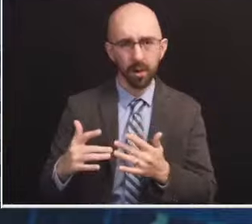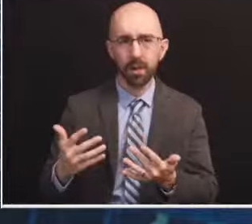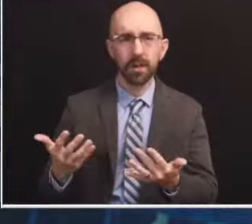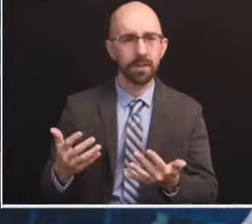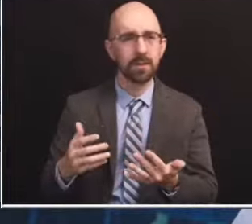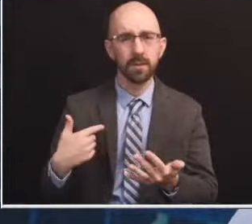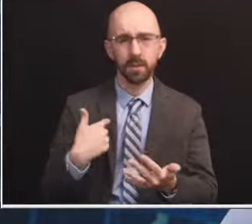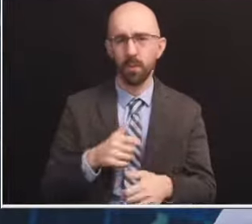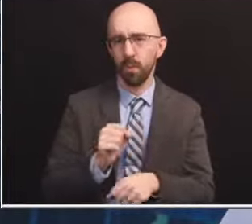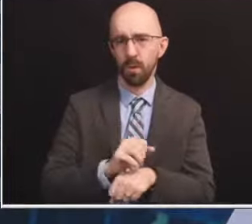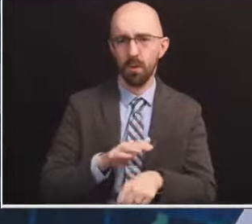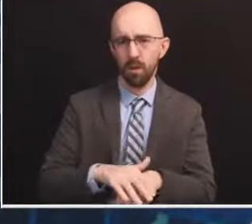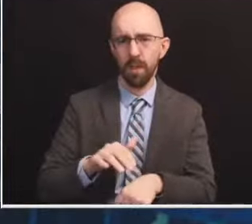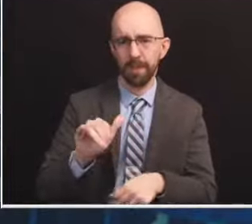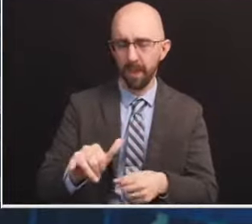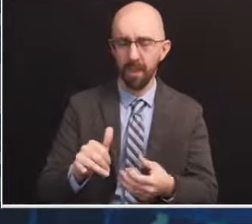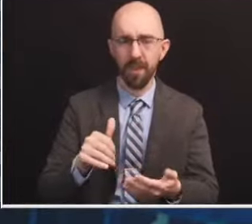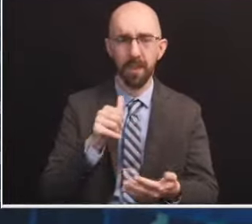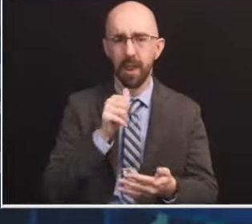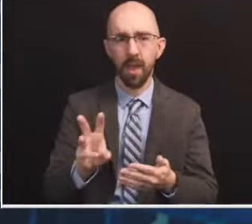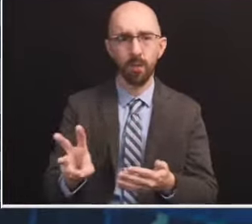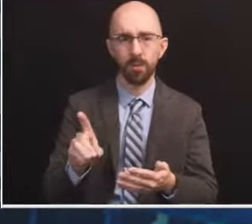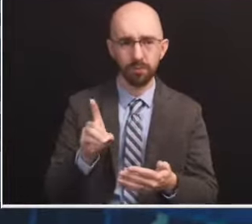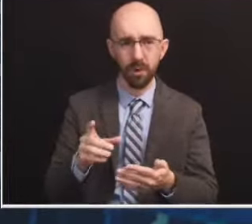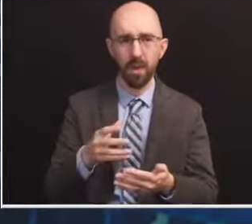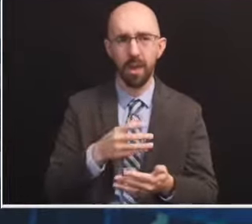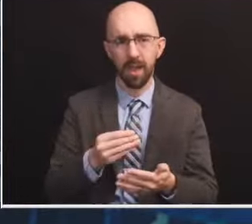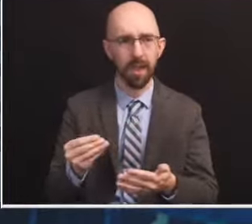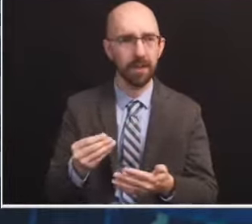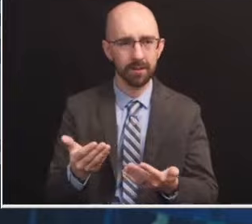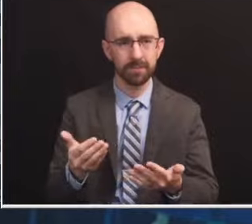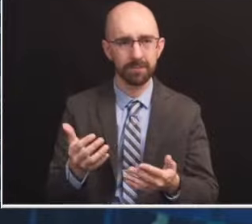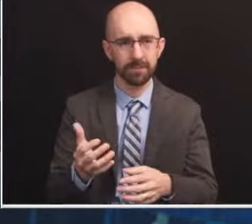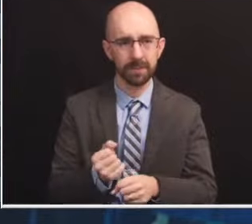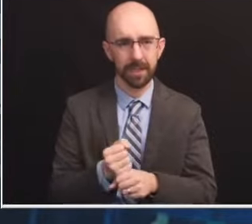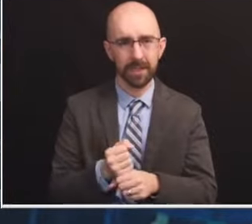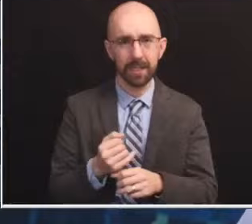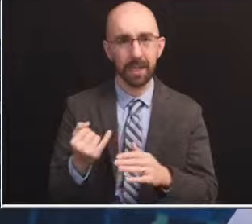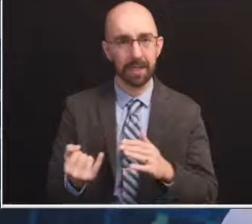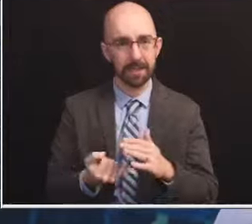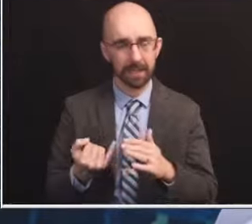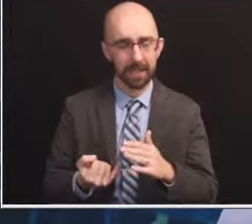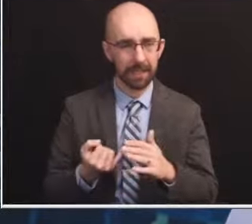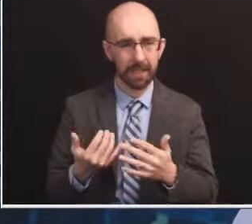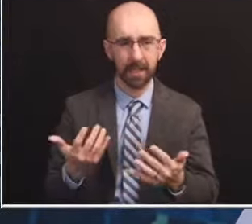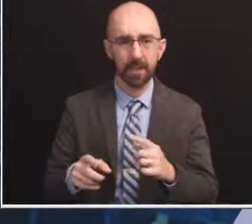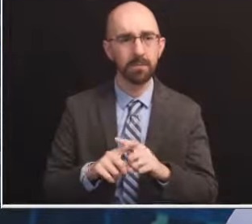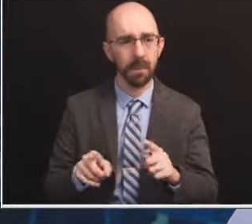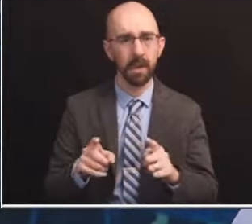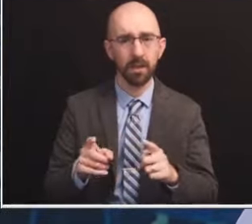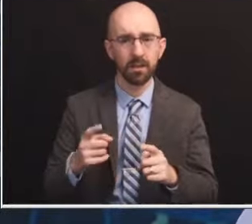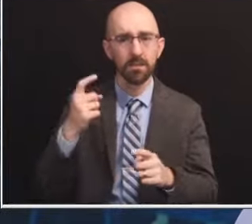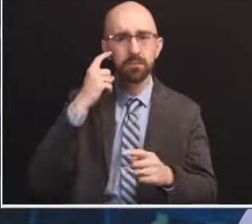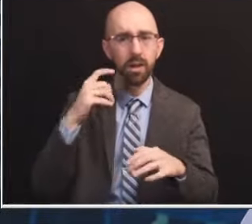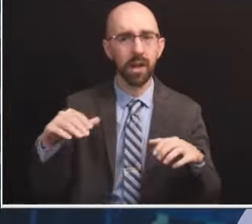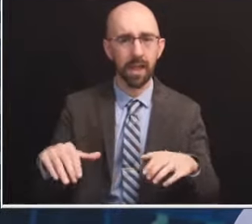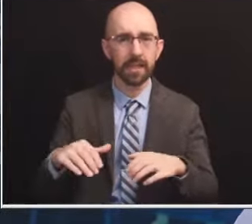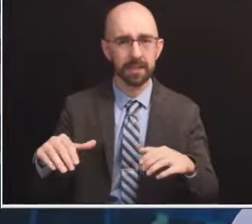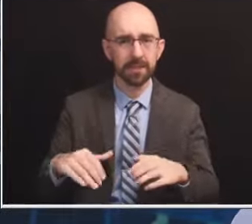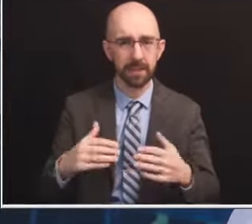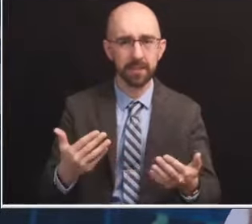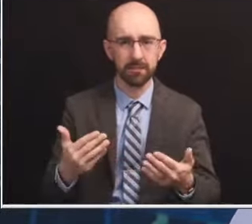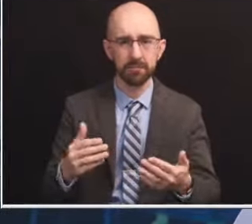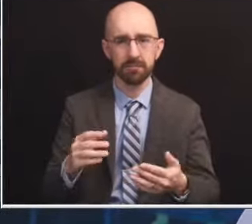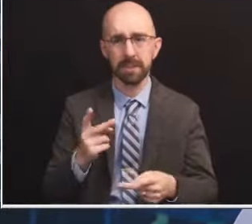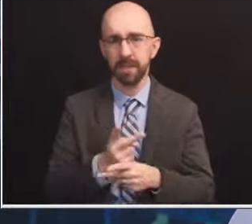it, not withdrawing and getting isolated. But it's probably brain activity. Keeping connected means